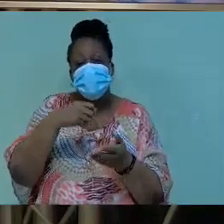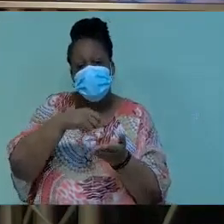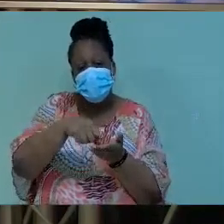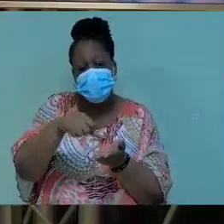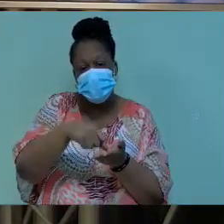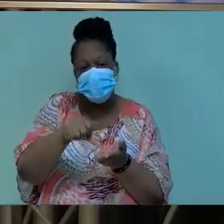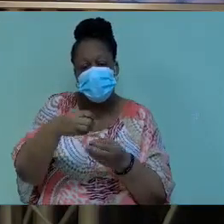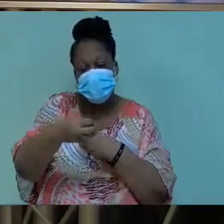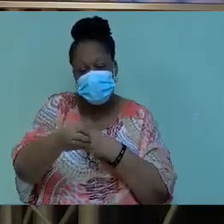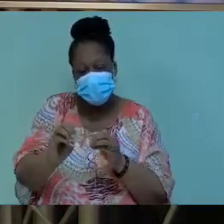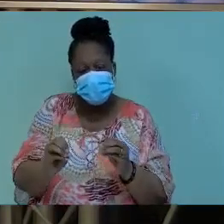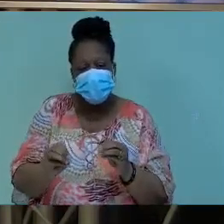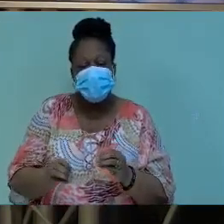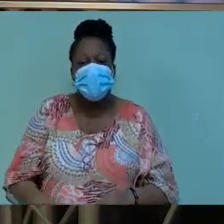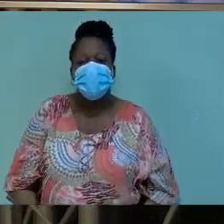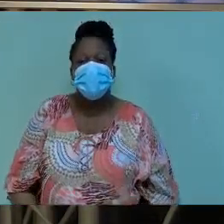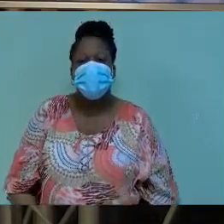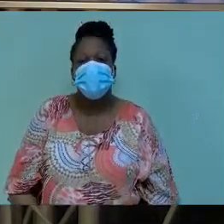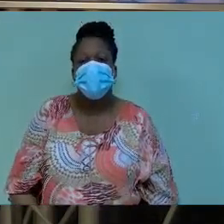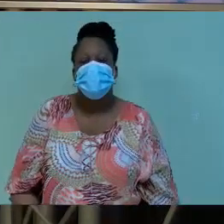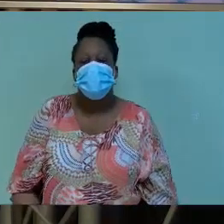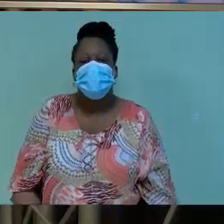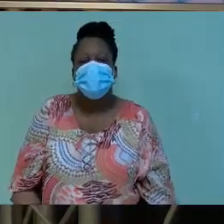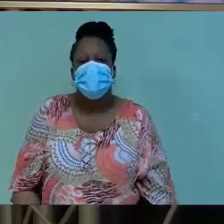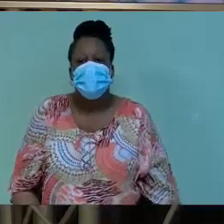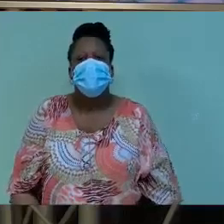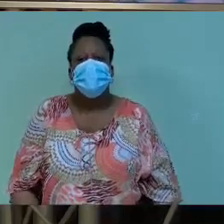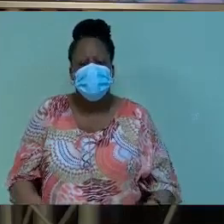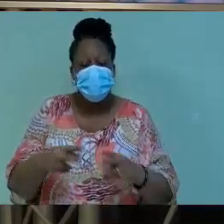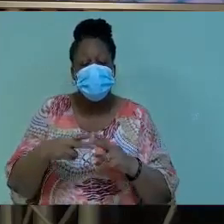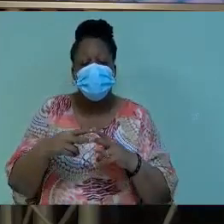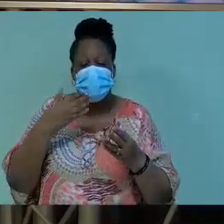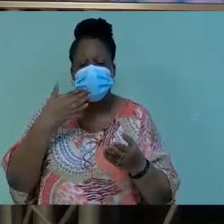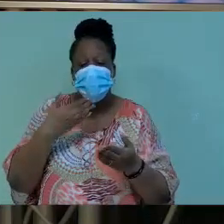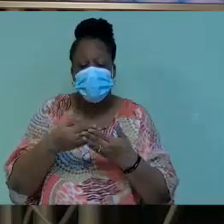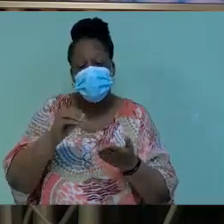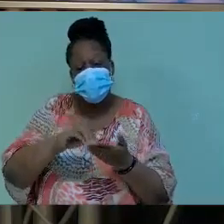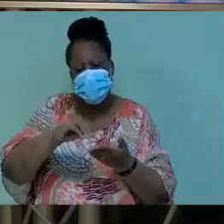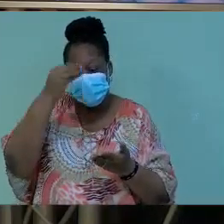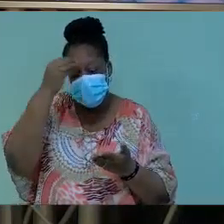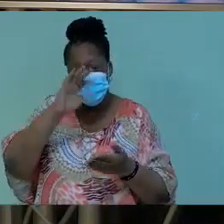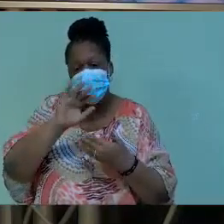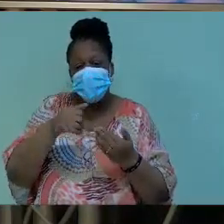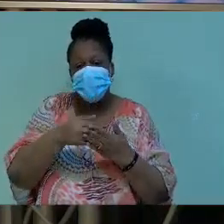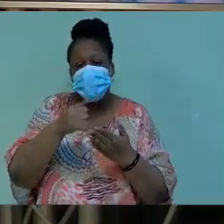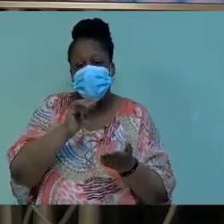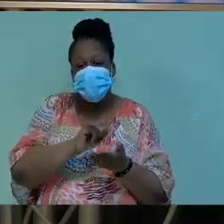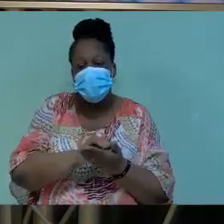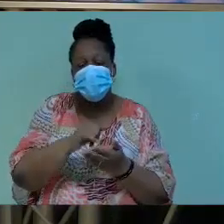presentation, and it was very enlightening to learn all that